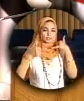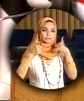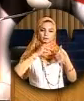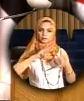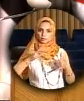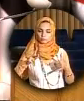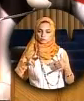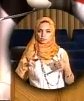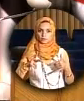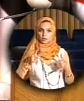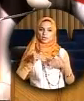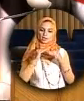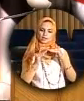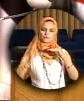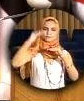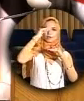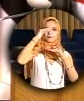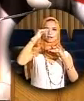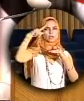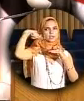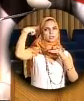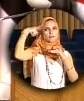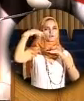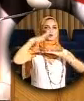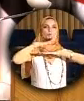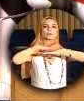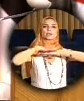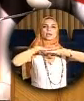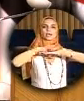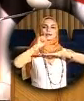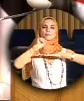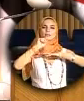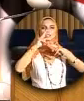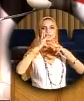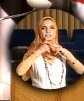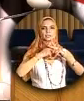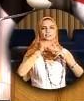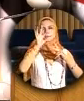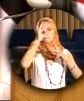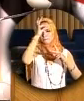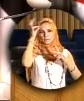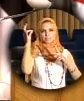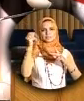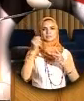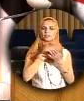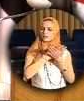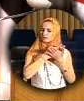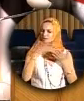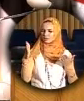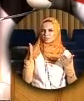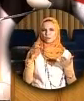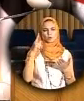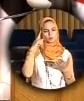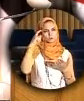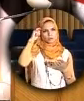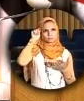and foster a culture of peace in the hearts and minds of global citizens. I'm so pleased to see many